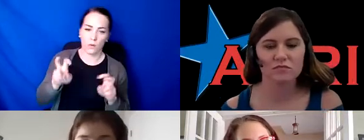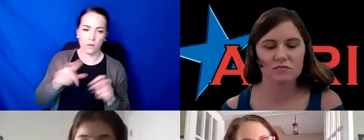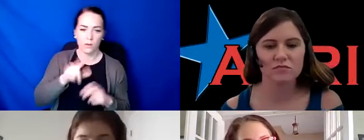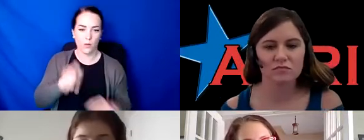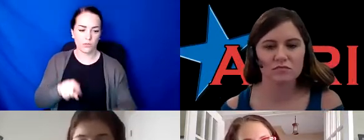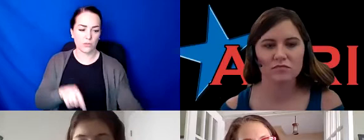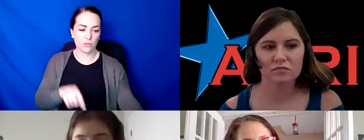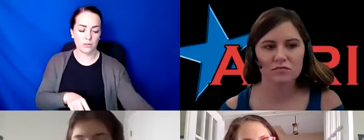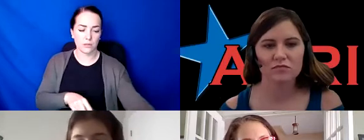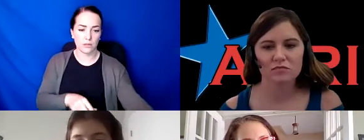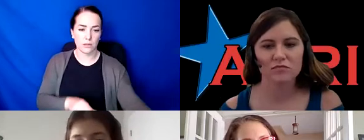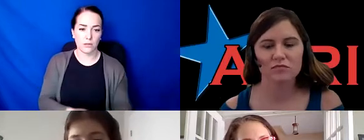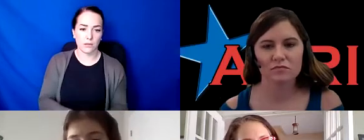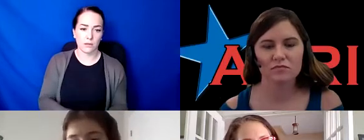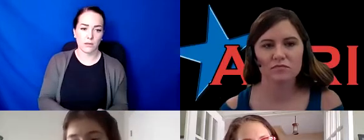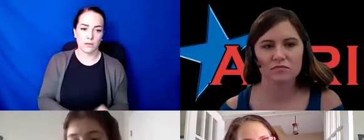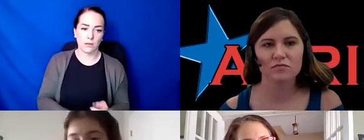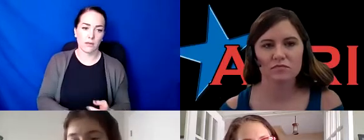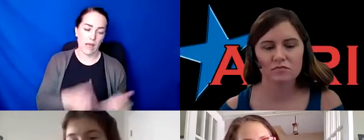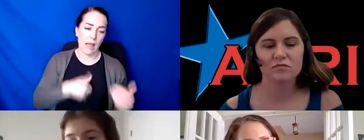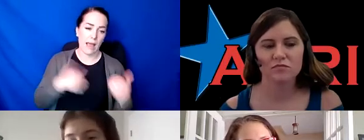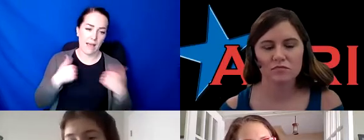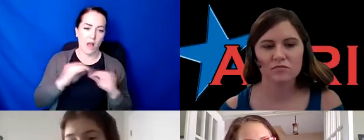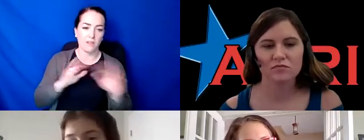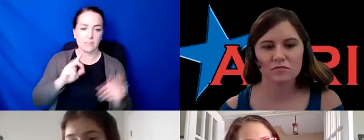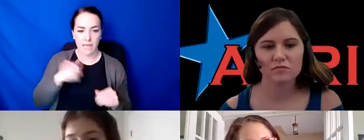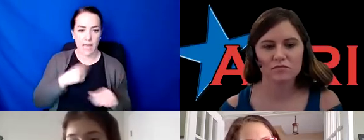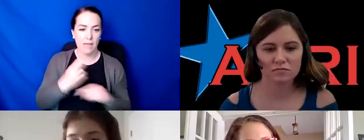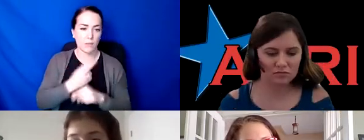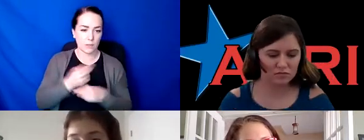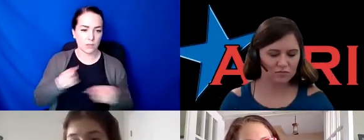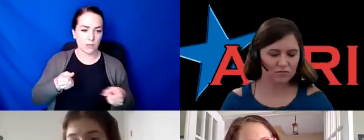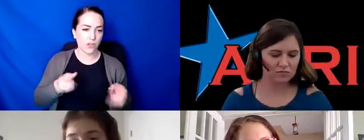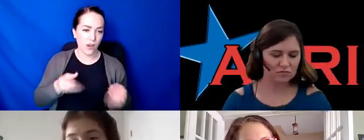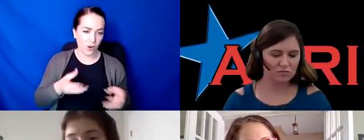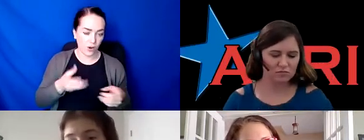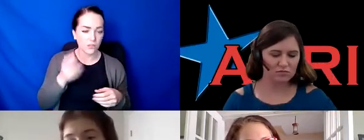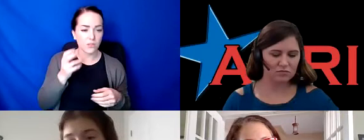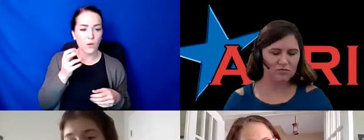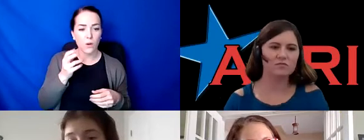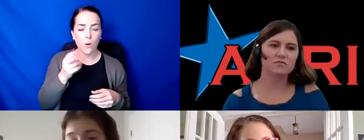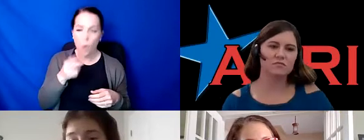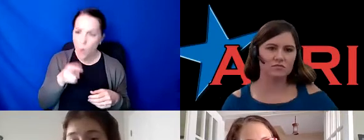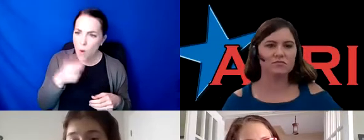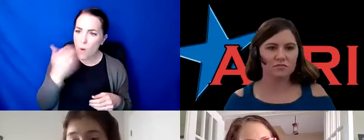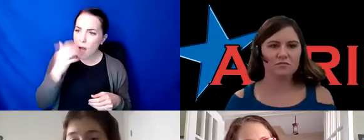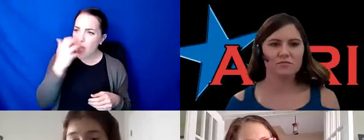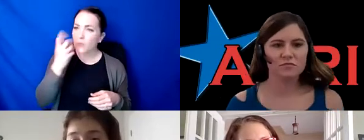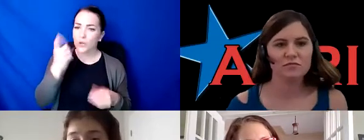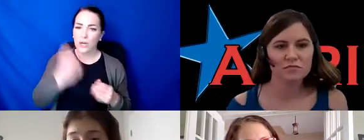very visible disability, like I use a chair. So, and I get the whole, oh, you're an inspiration or, oh my